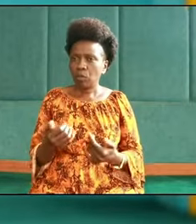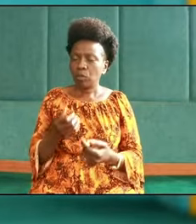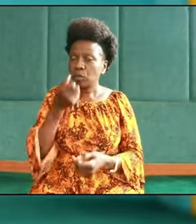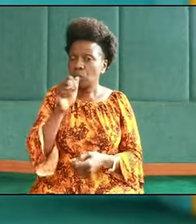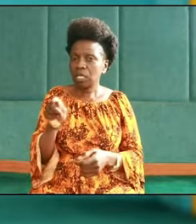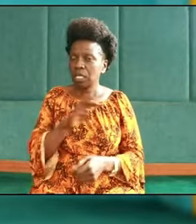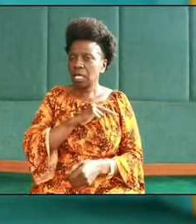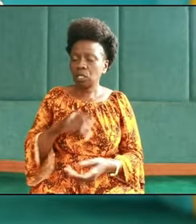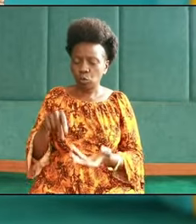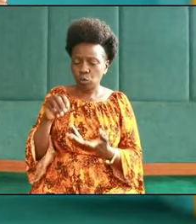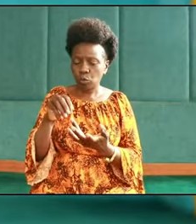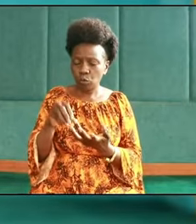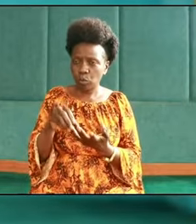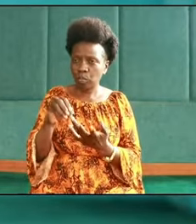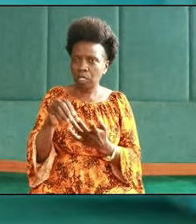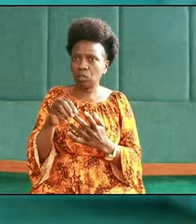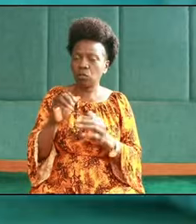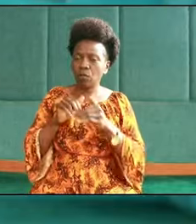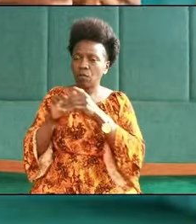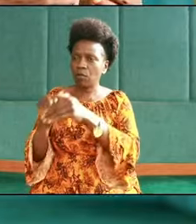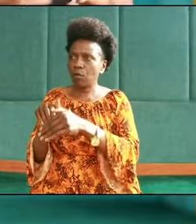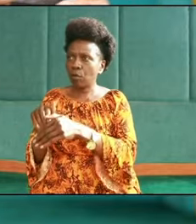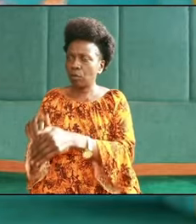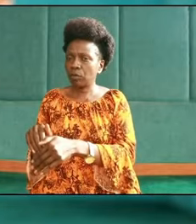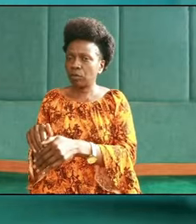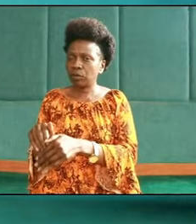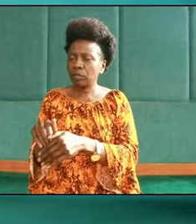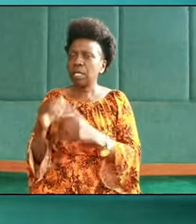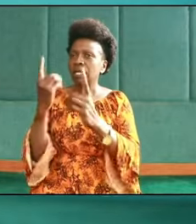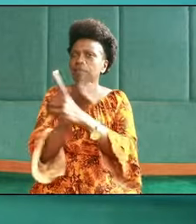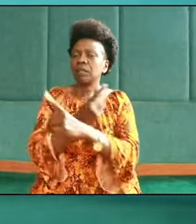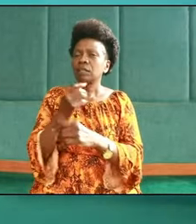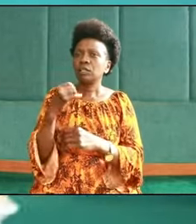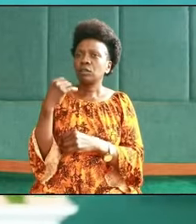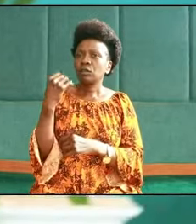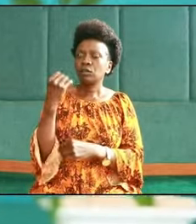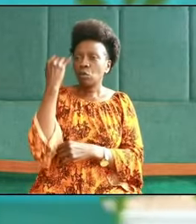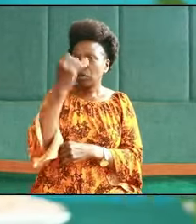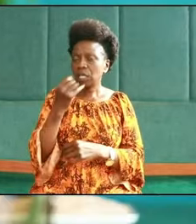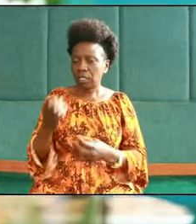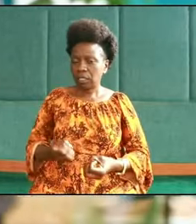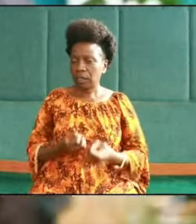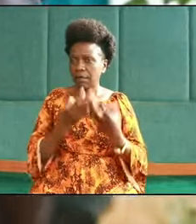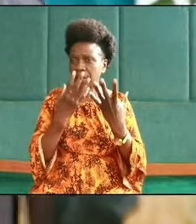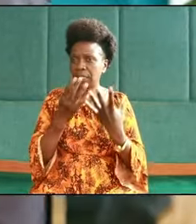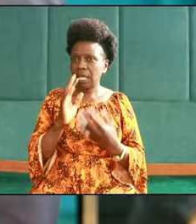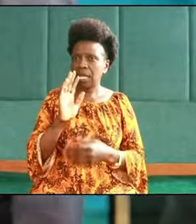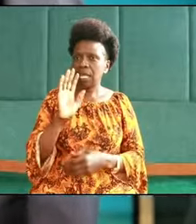this king choosing to follow foreign gods and sacrifice his